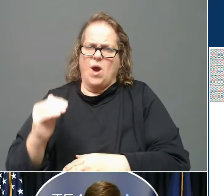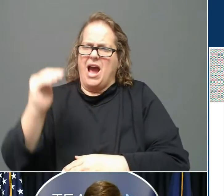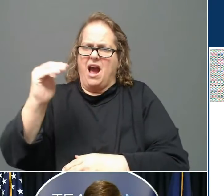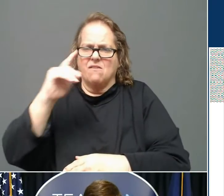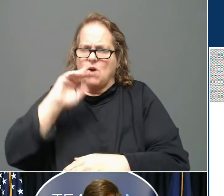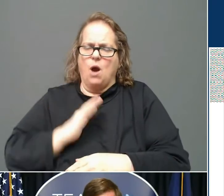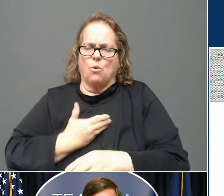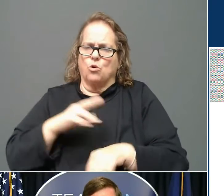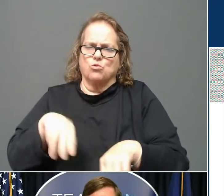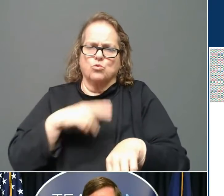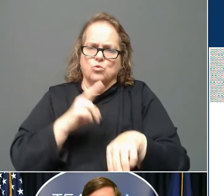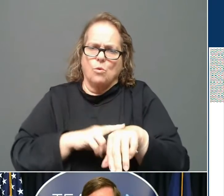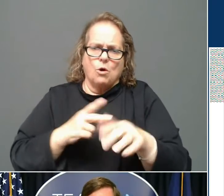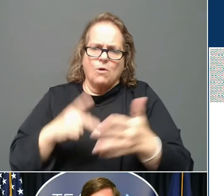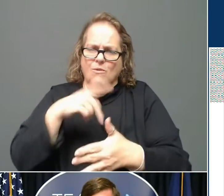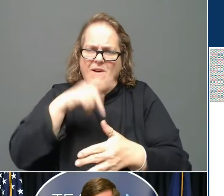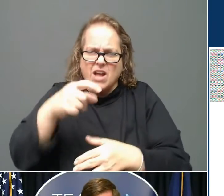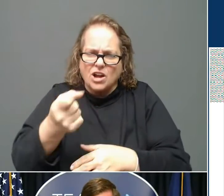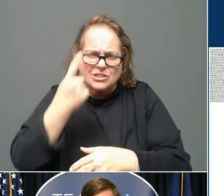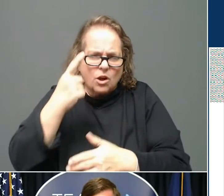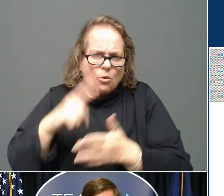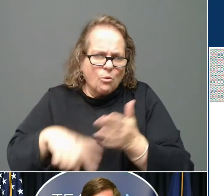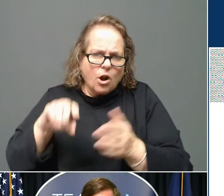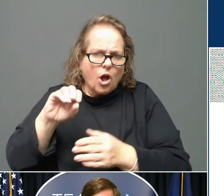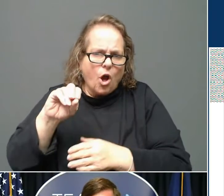understand what that means. But